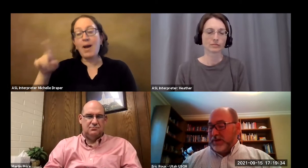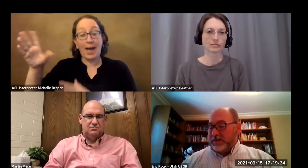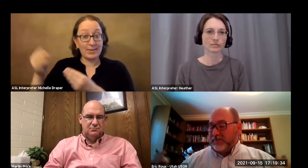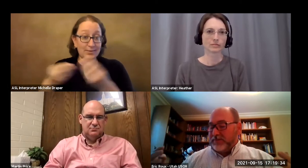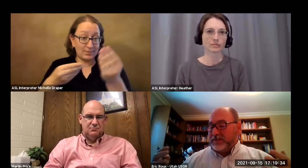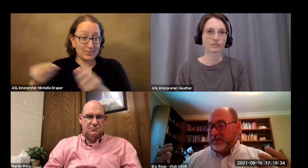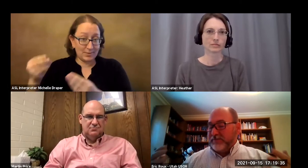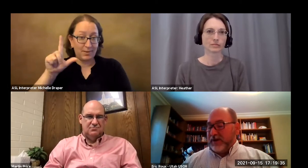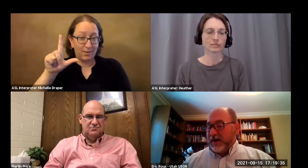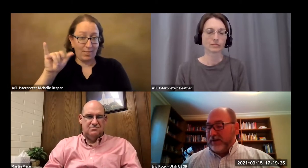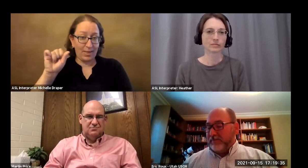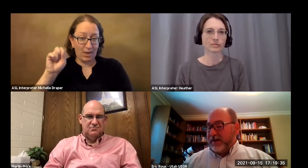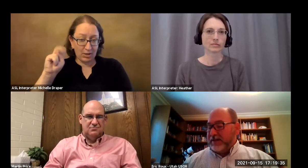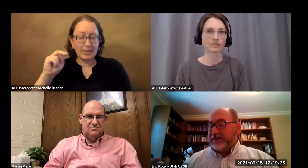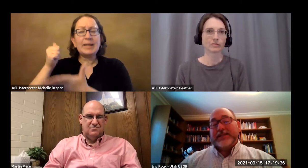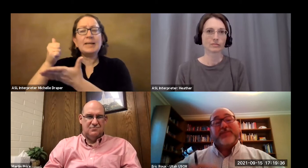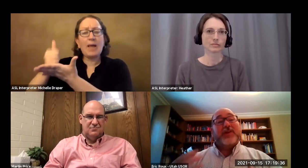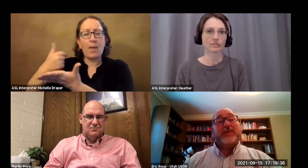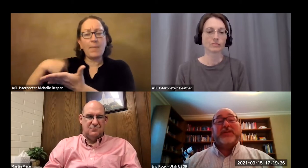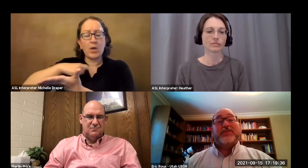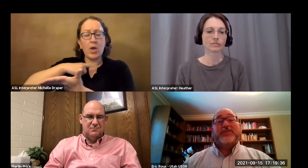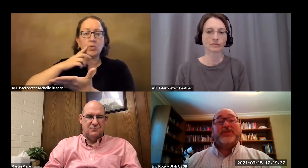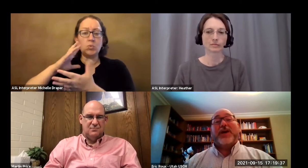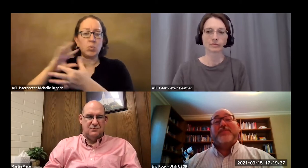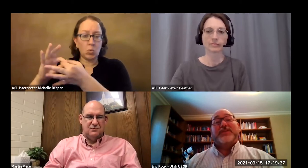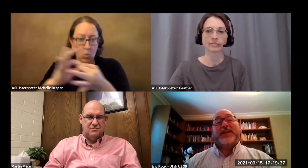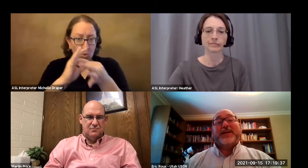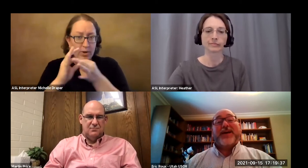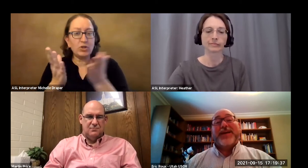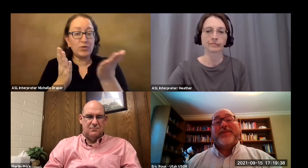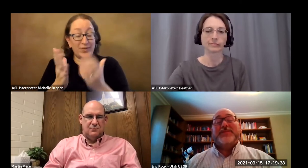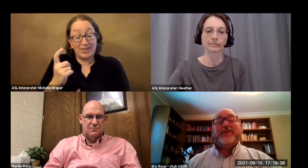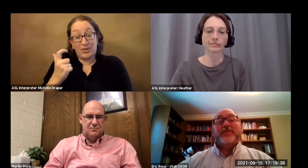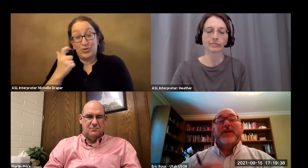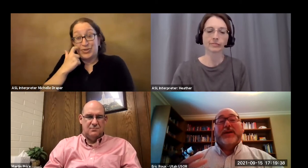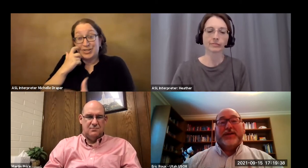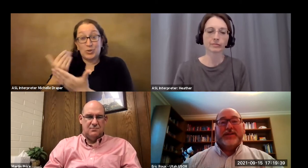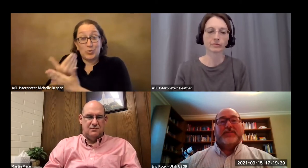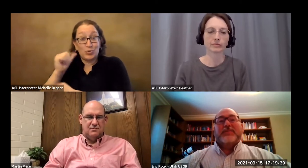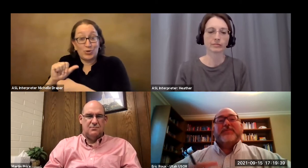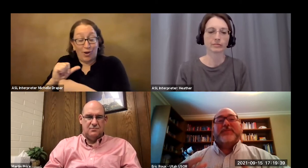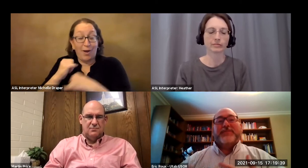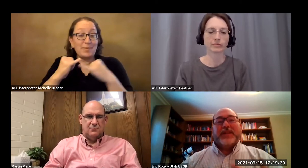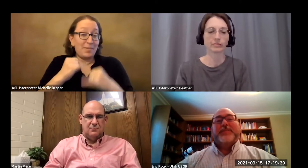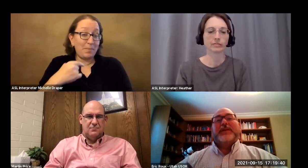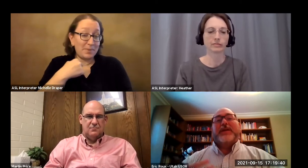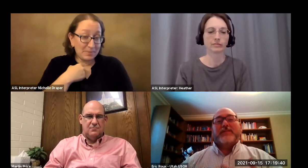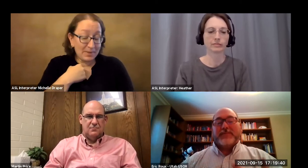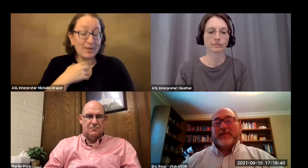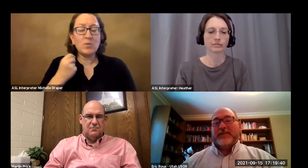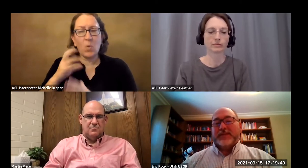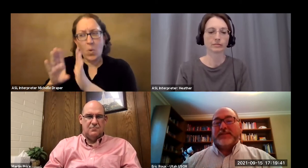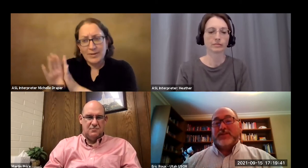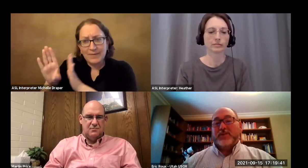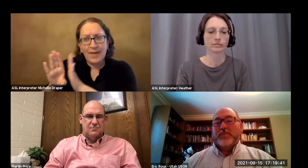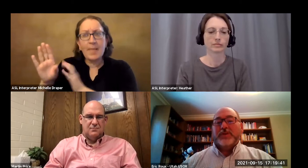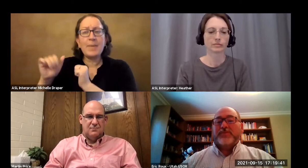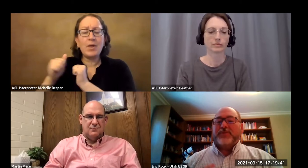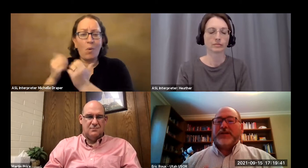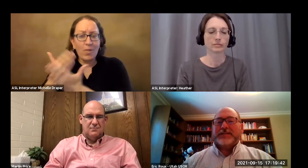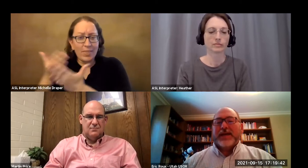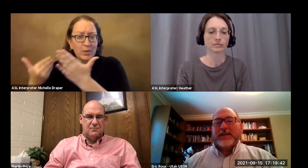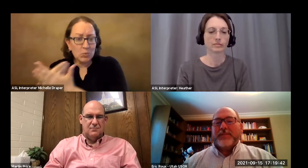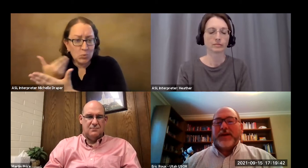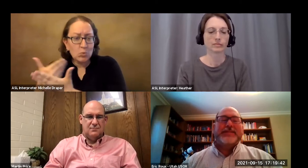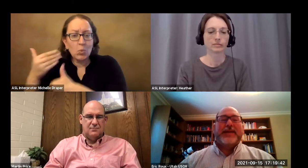us coordinate services in a variety of ways. He's fairly new to the job, just like I am, so he's sort of developing all of the things new, but